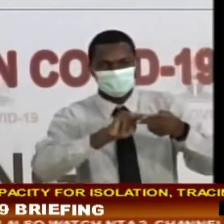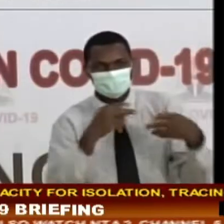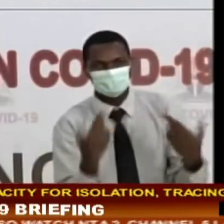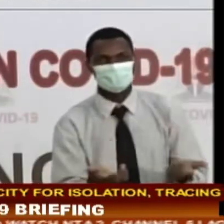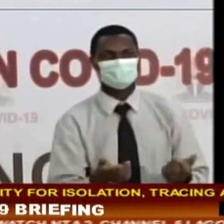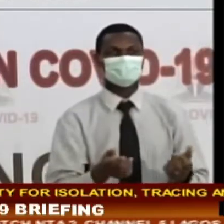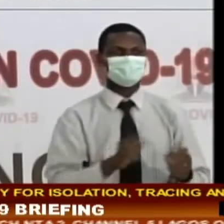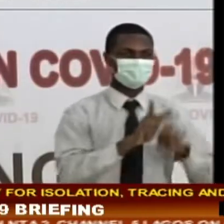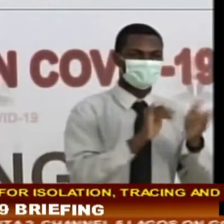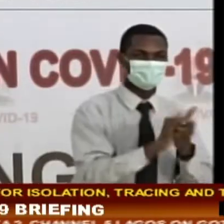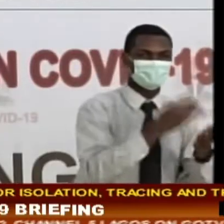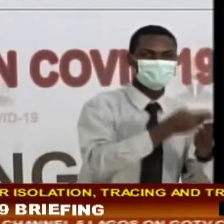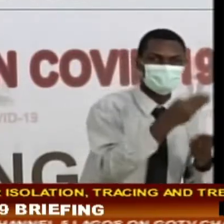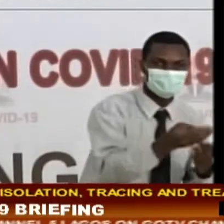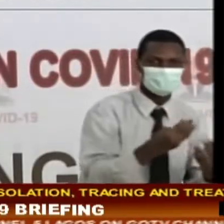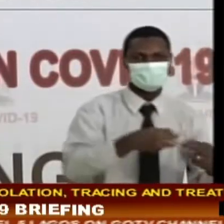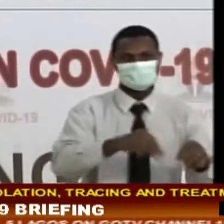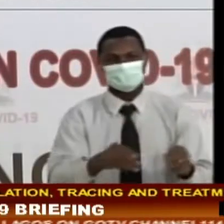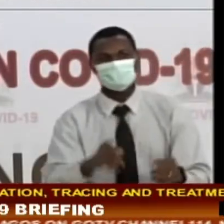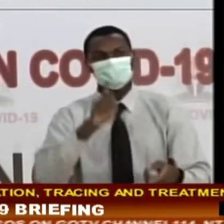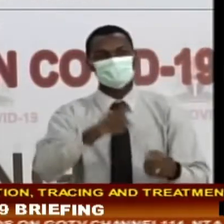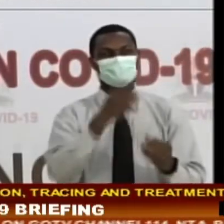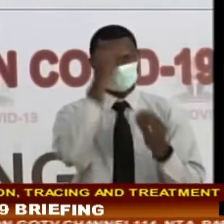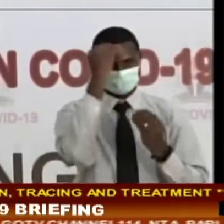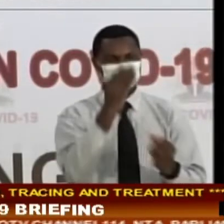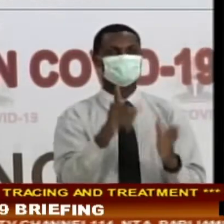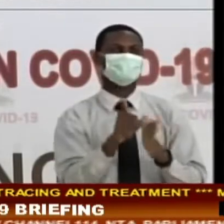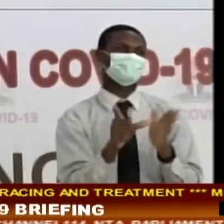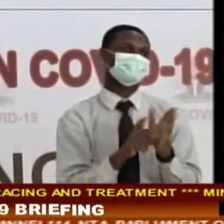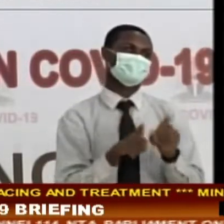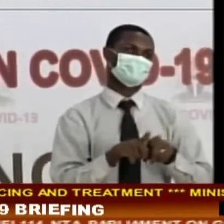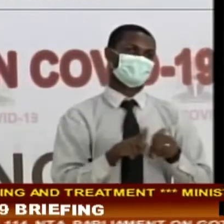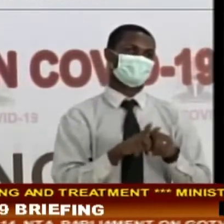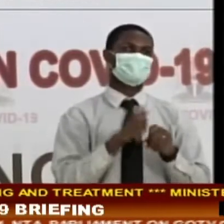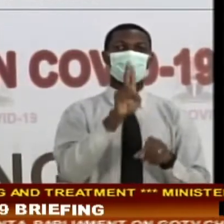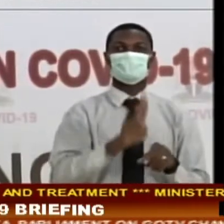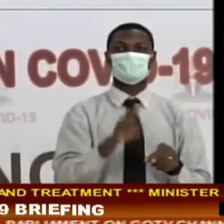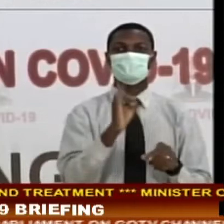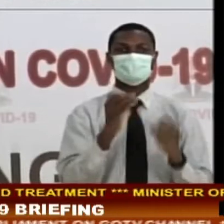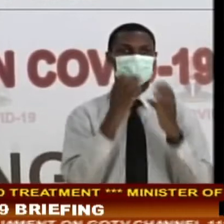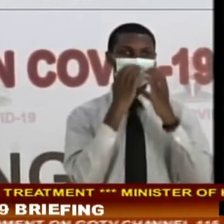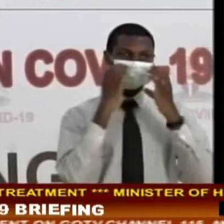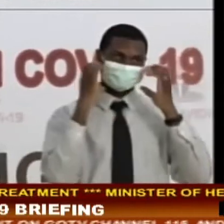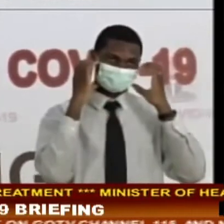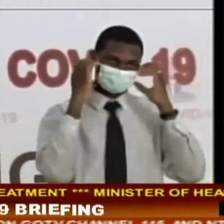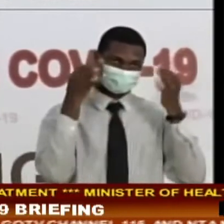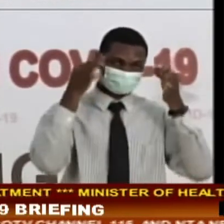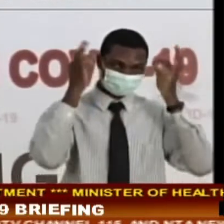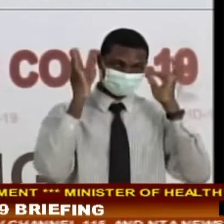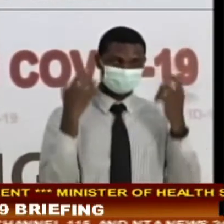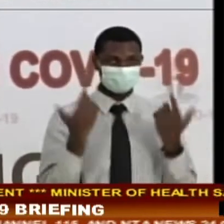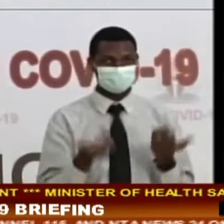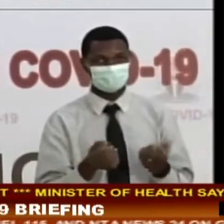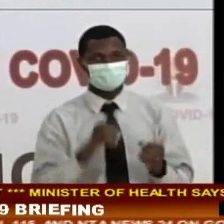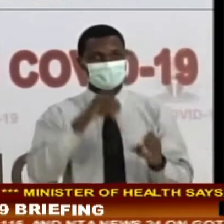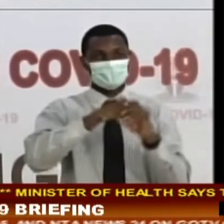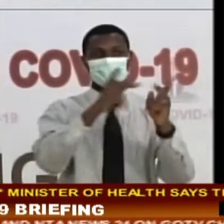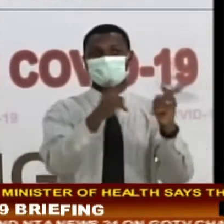customers to do the same the use of facial covers like masks in places where social